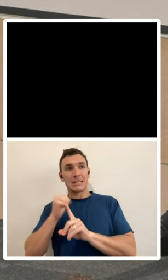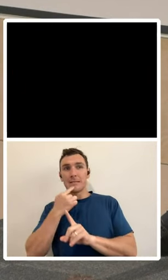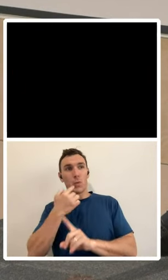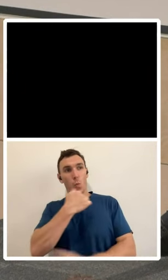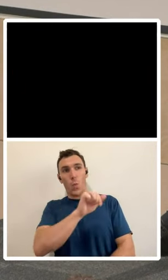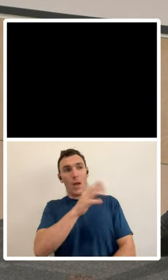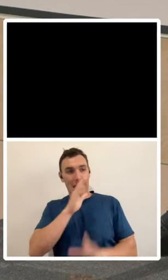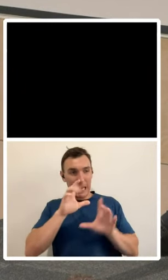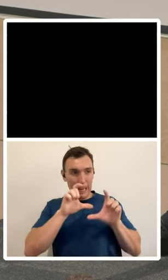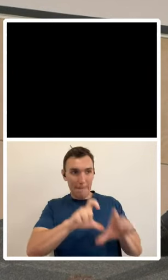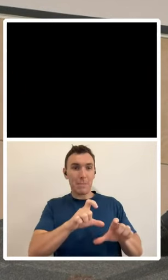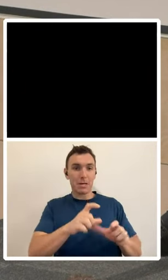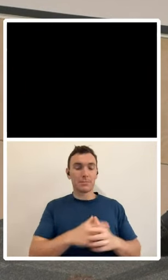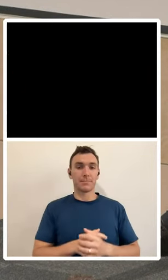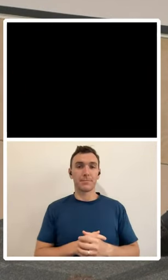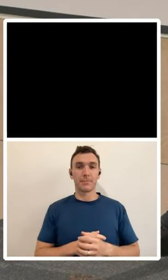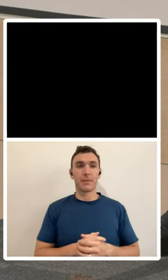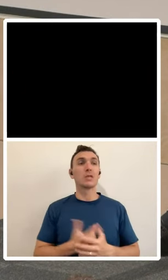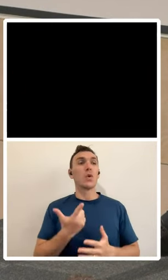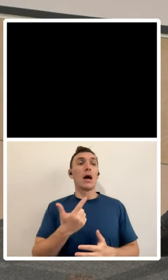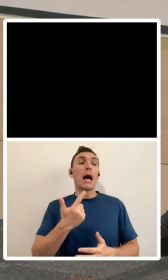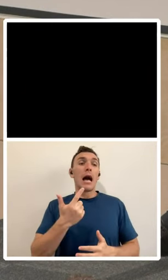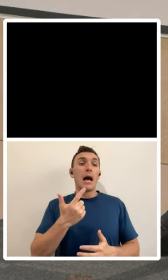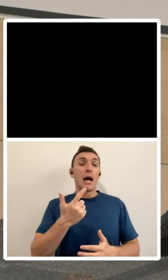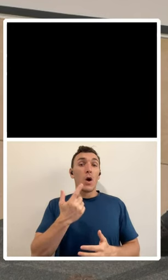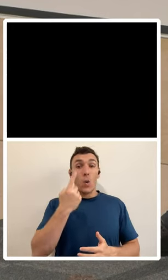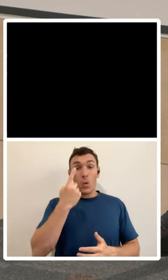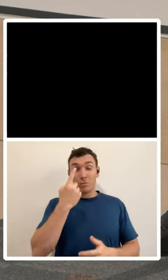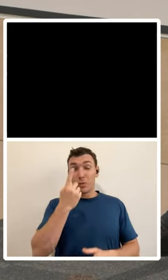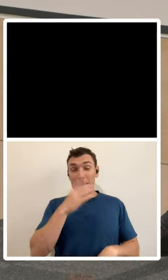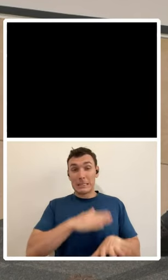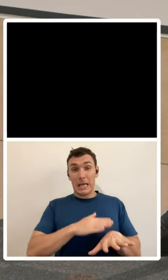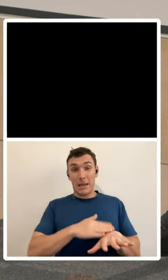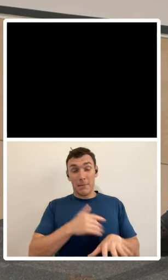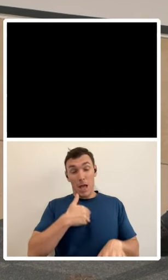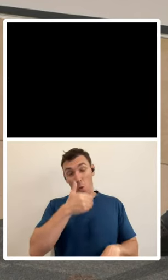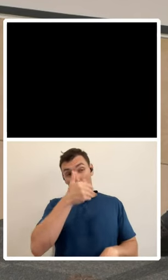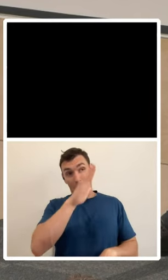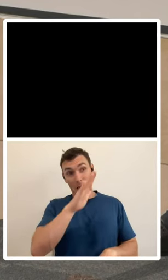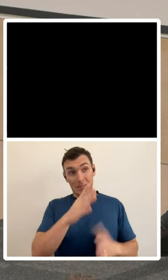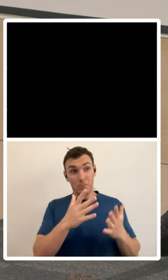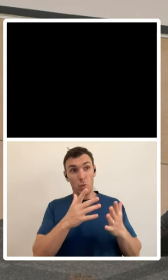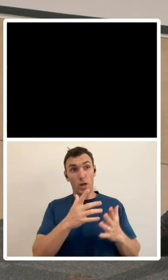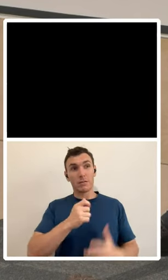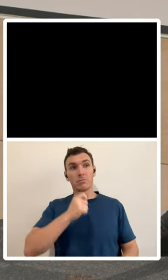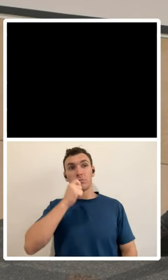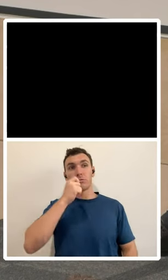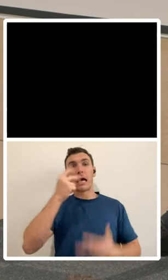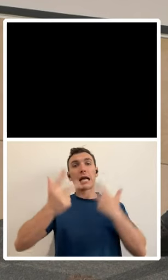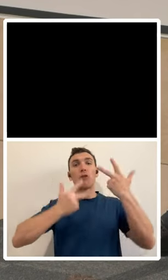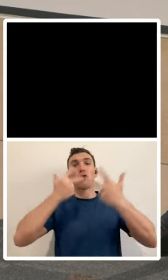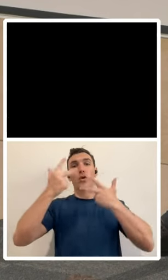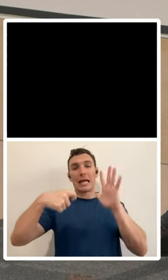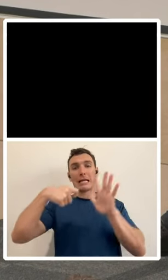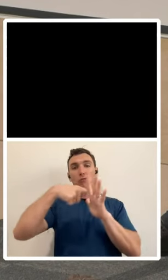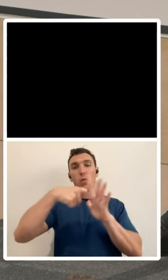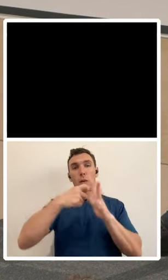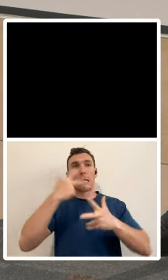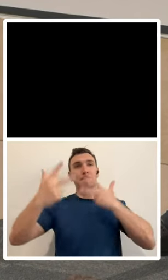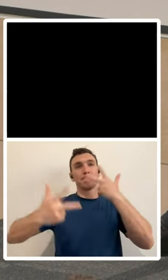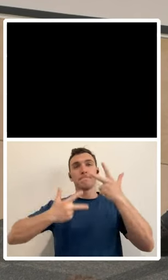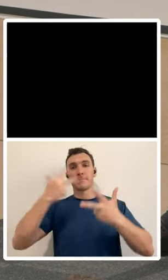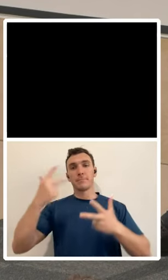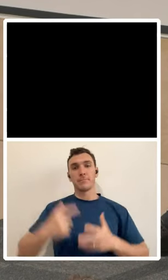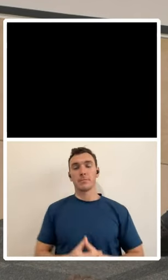and I hated it. I'm actually quite a good singer, but I hate it because I was very self-conscious. They always make you go up and sing Wonderwall because